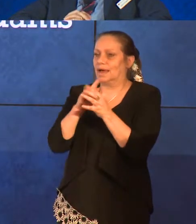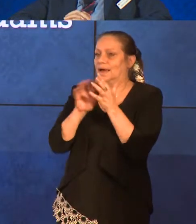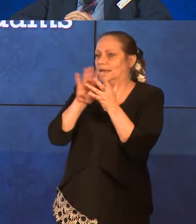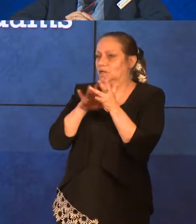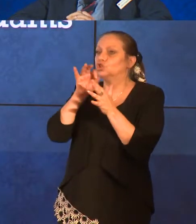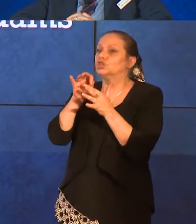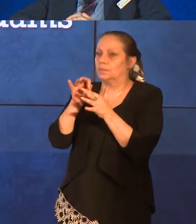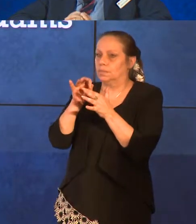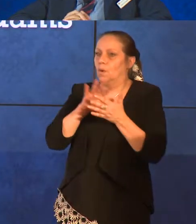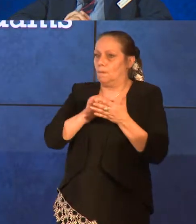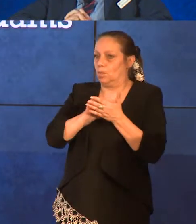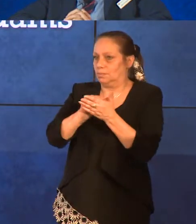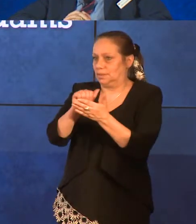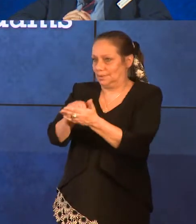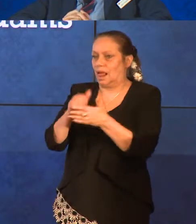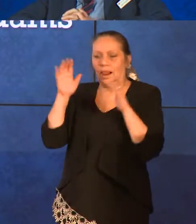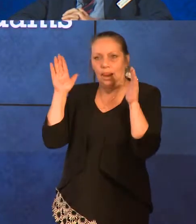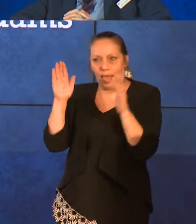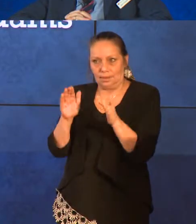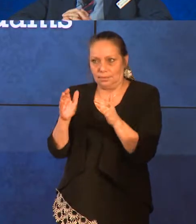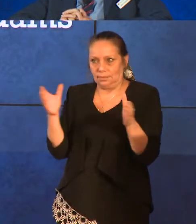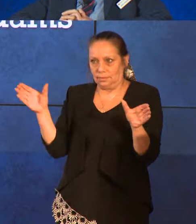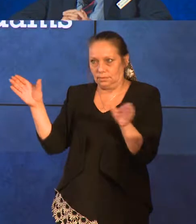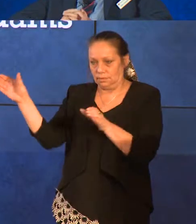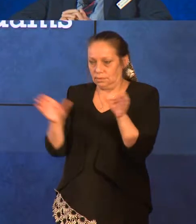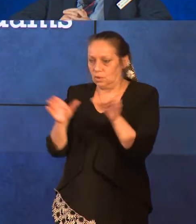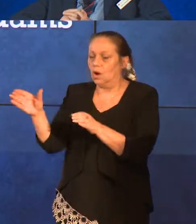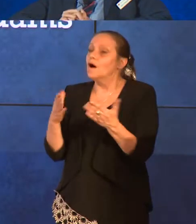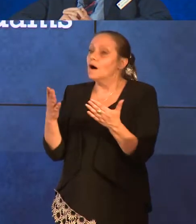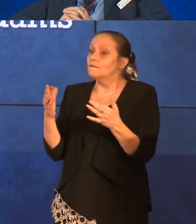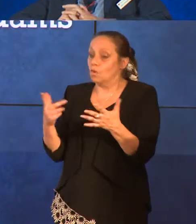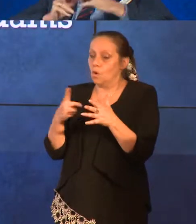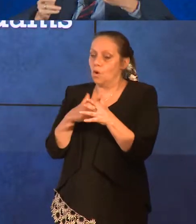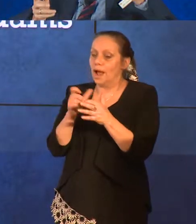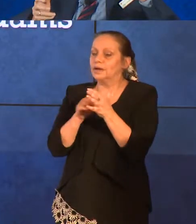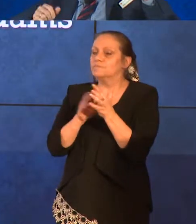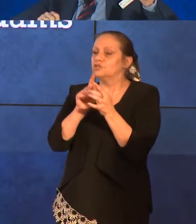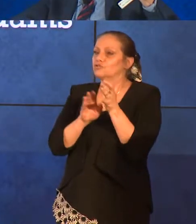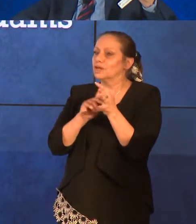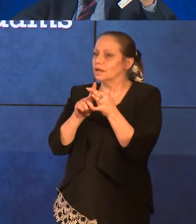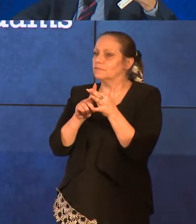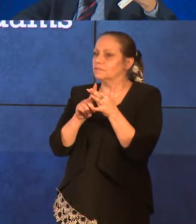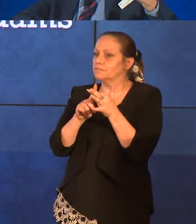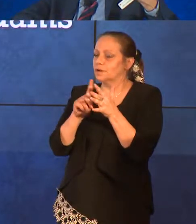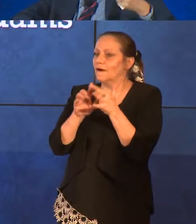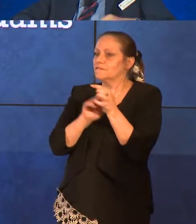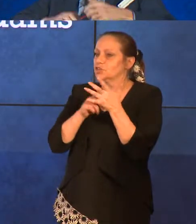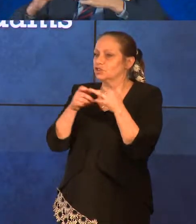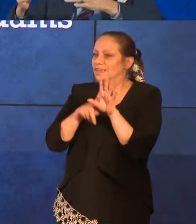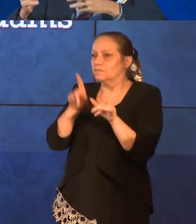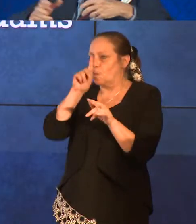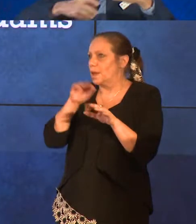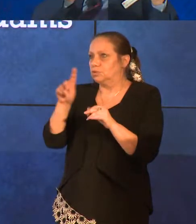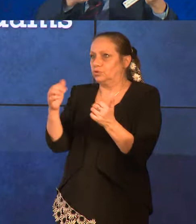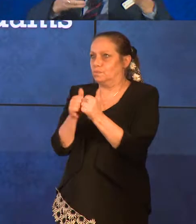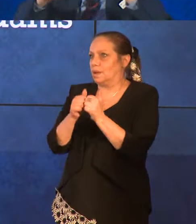having guardianship appointments for reasons of what I would call administrative efficiency in order for someone to be signing a piece of paper, whether it's a